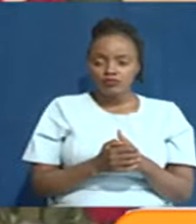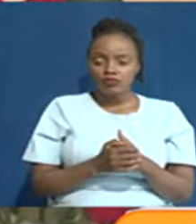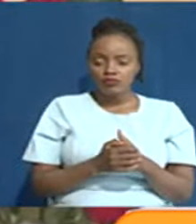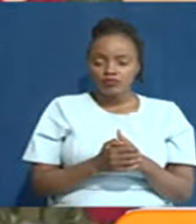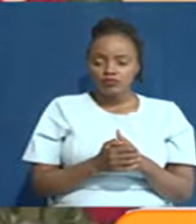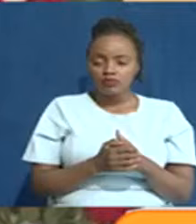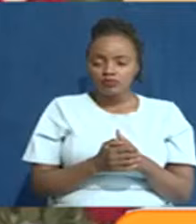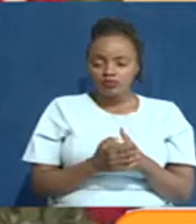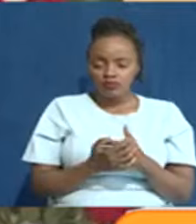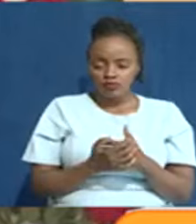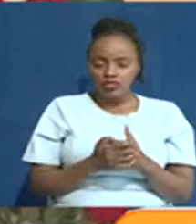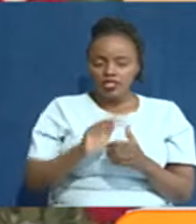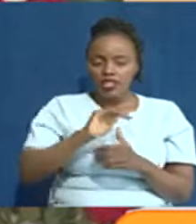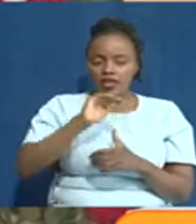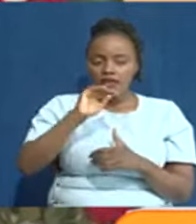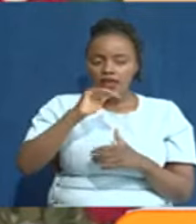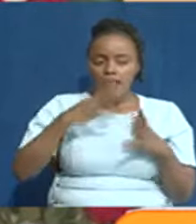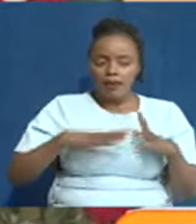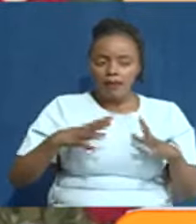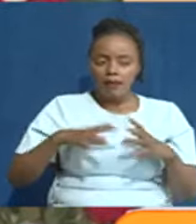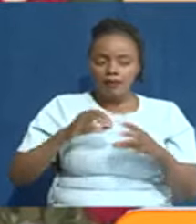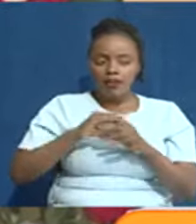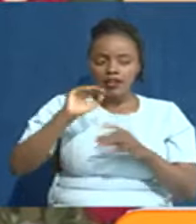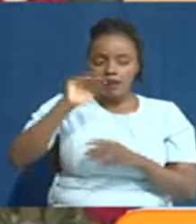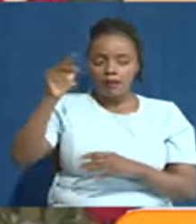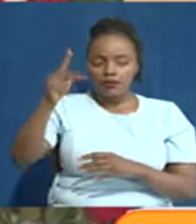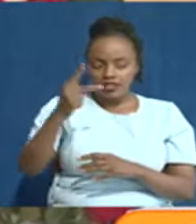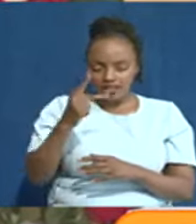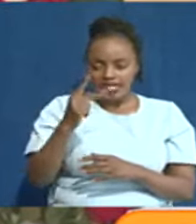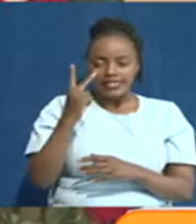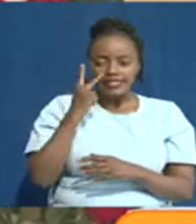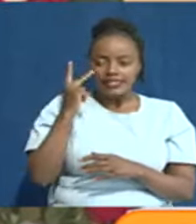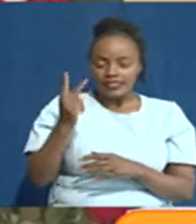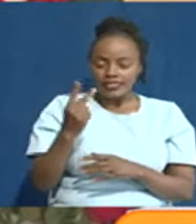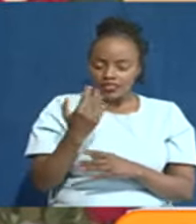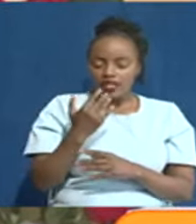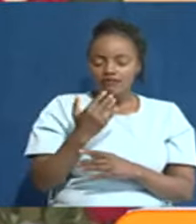to treat the people of the mountain with kindness,